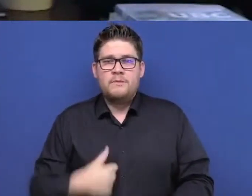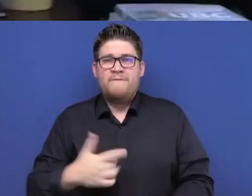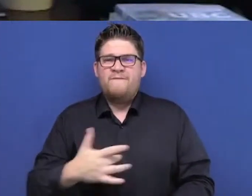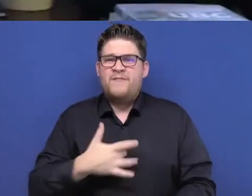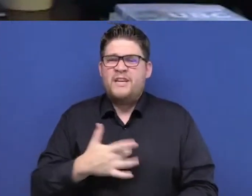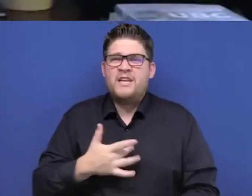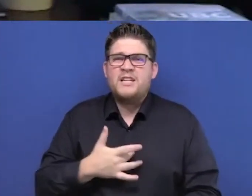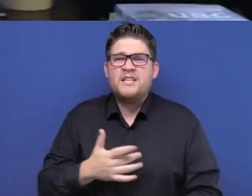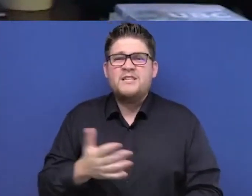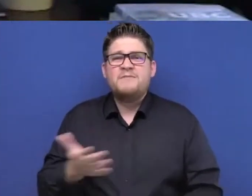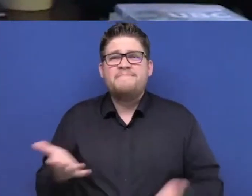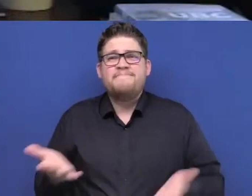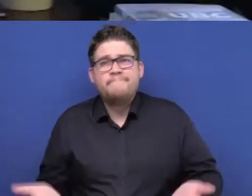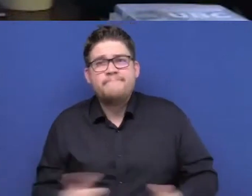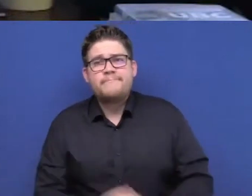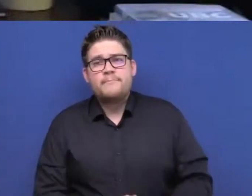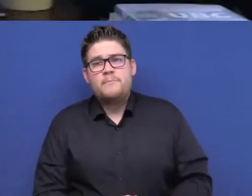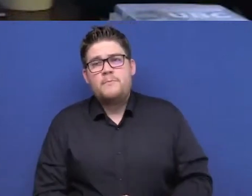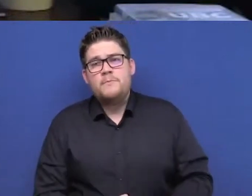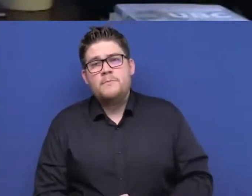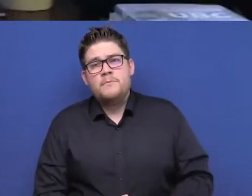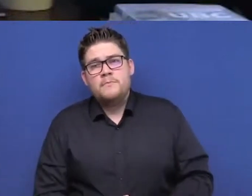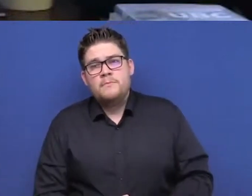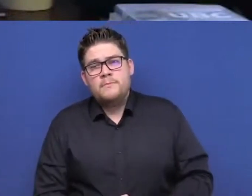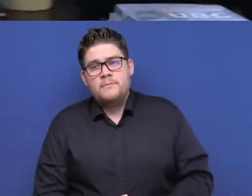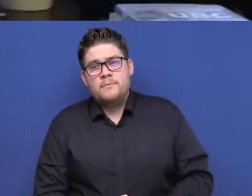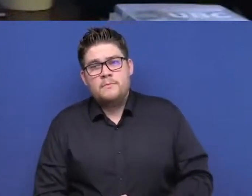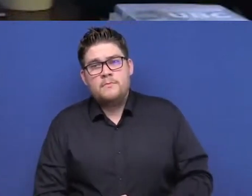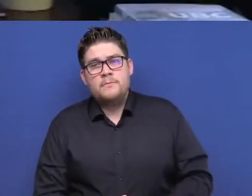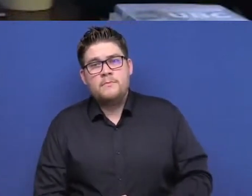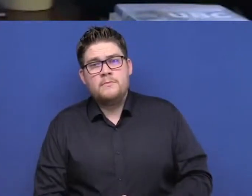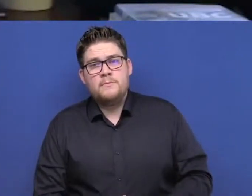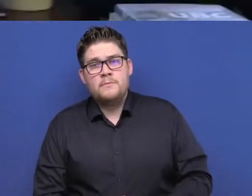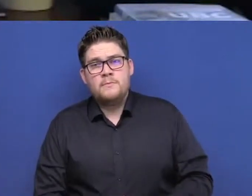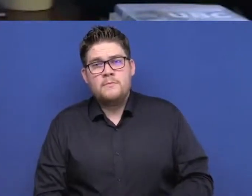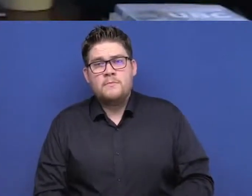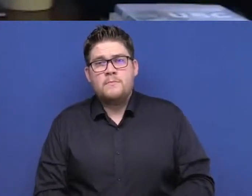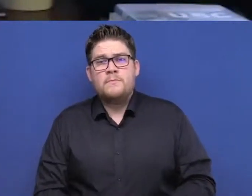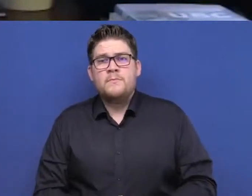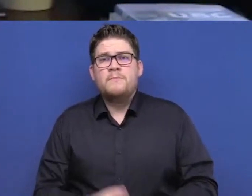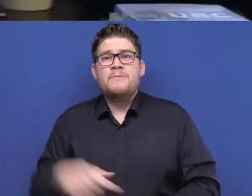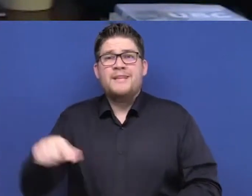in settings like indoor crowded settings.